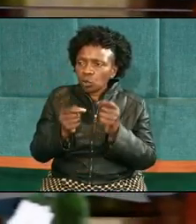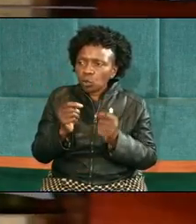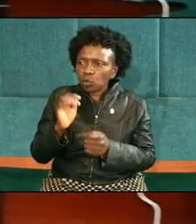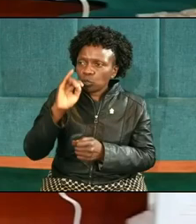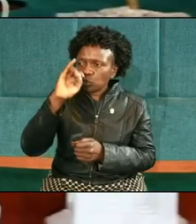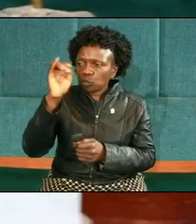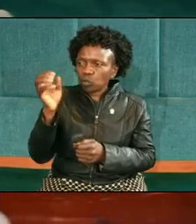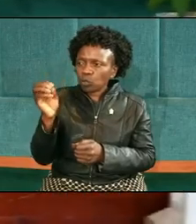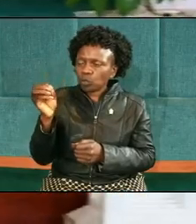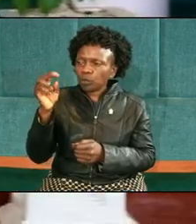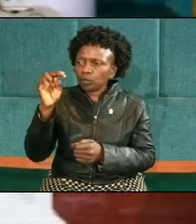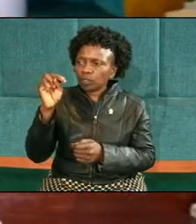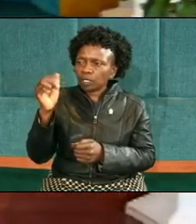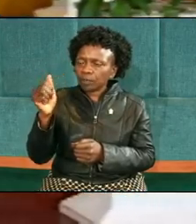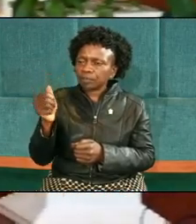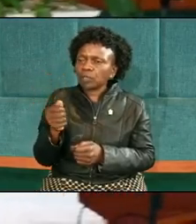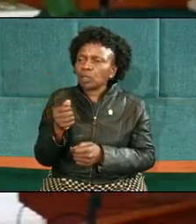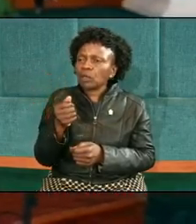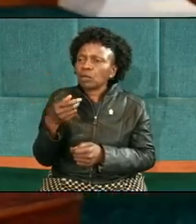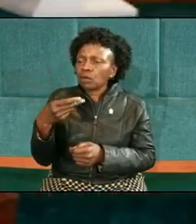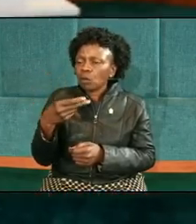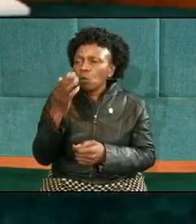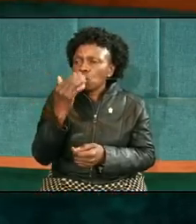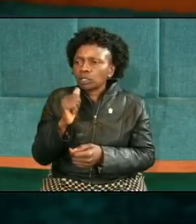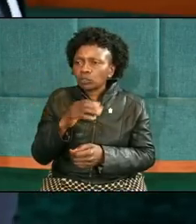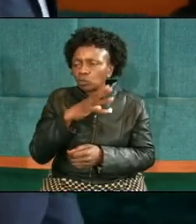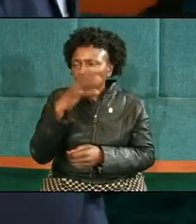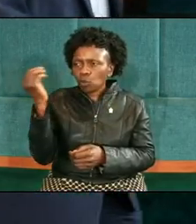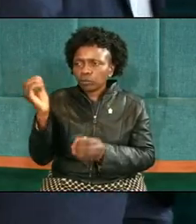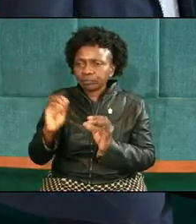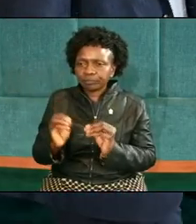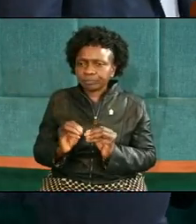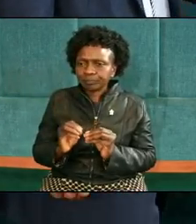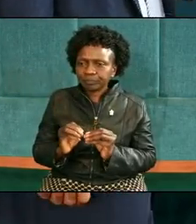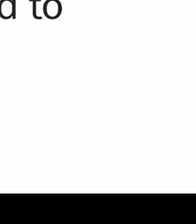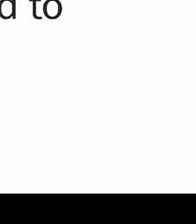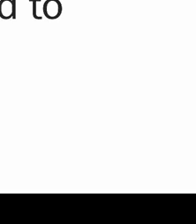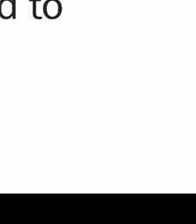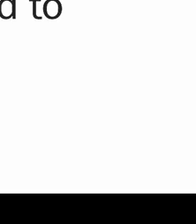knew that Jonah didn't want to go. He chose Jonah. So